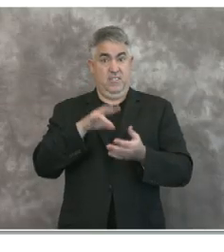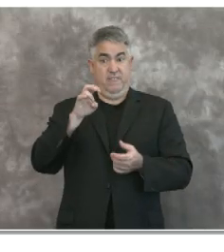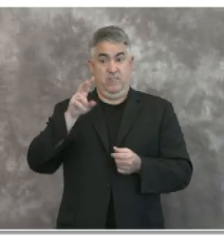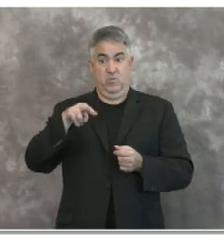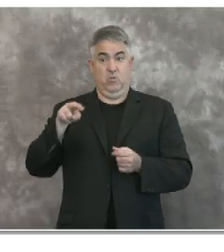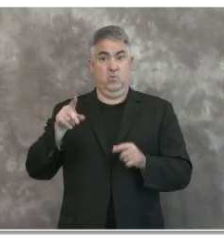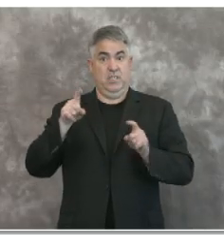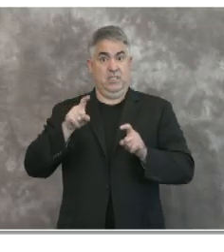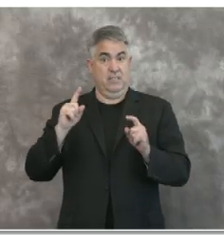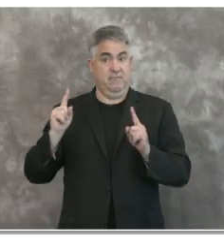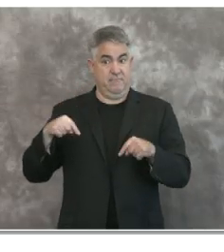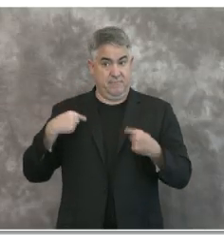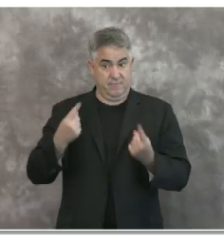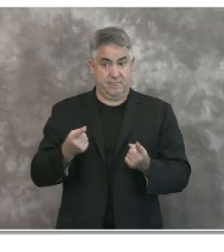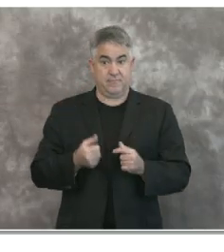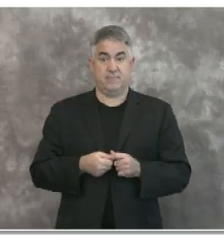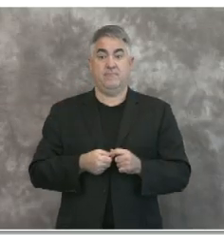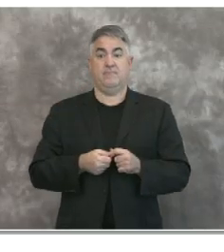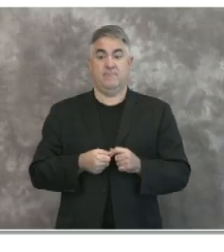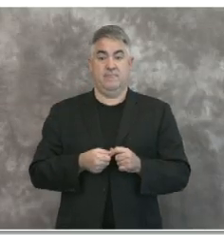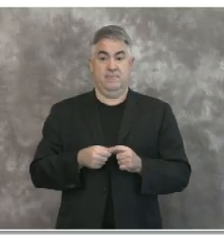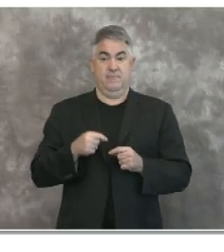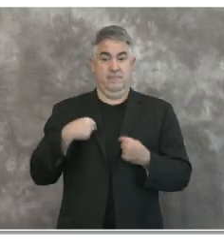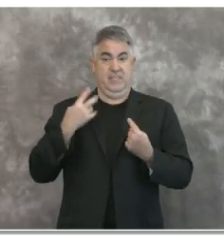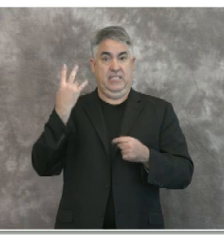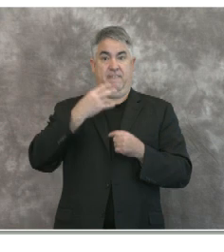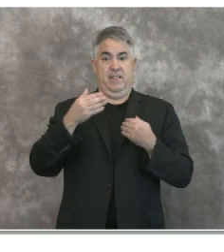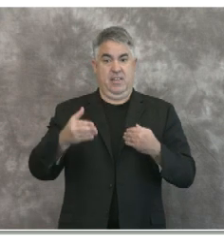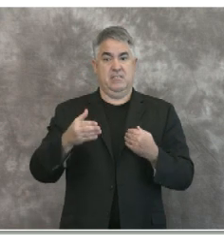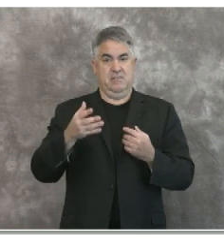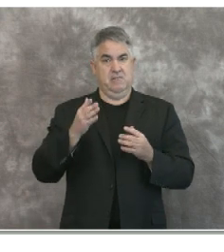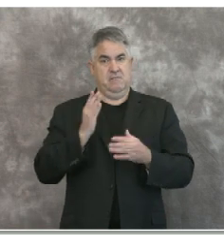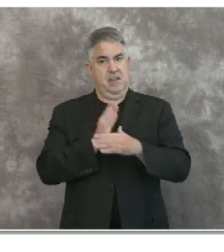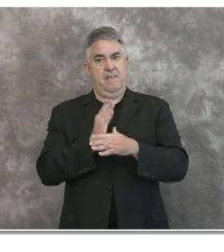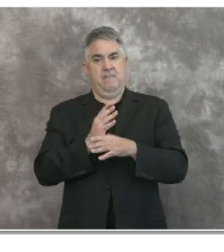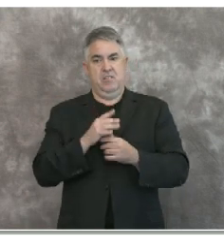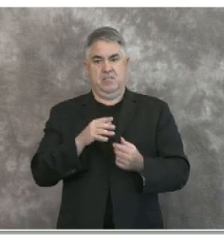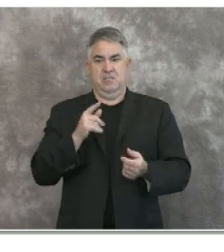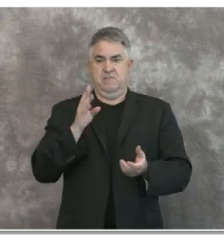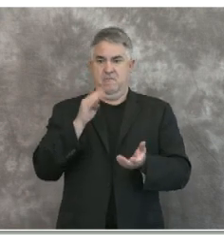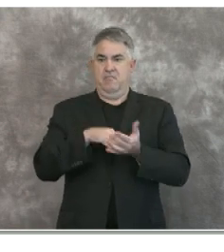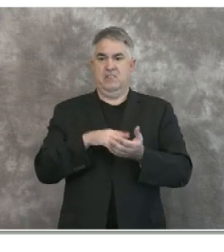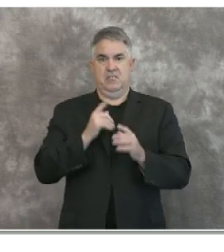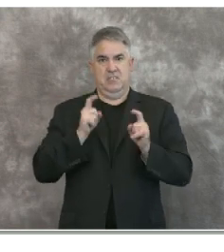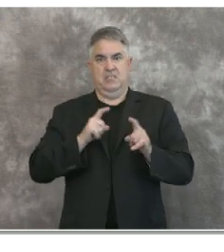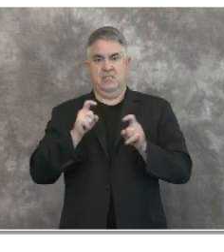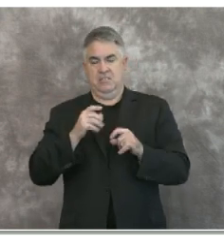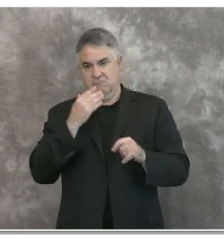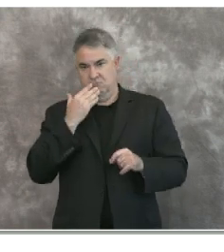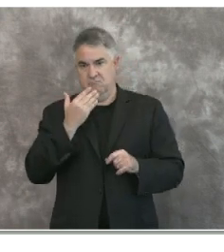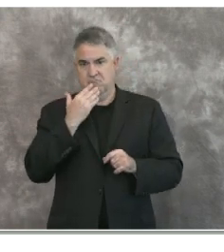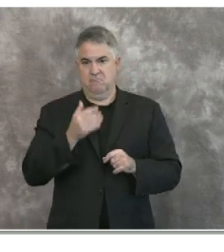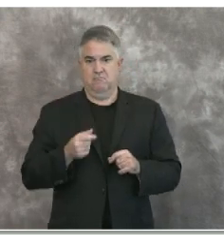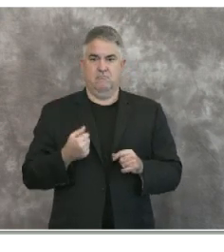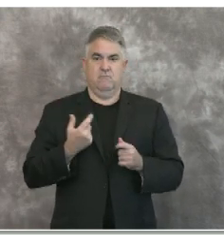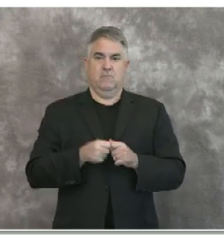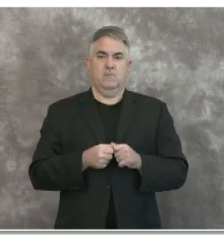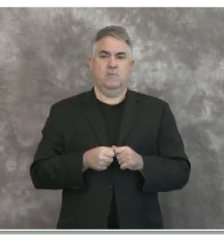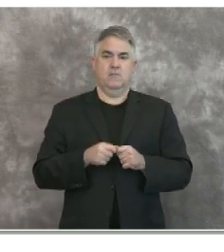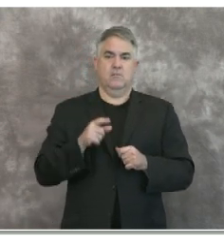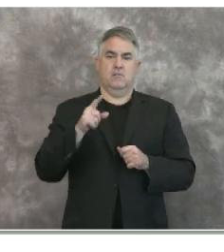4,722 tests. You can see our 7-day average is now up over 4,000 tests, more than 120,000